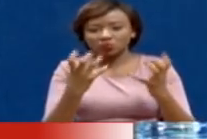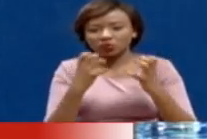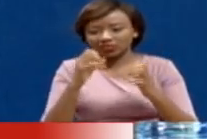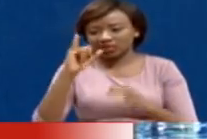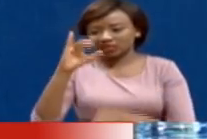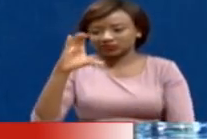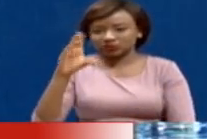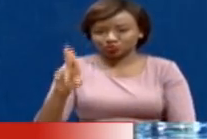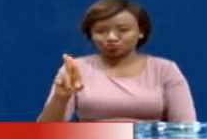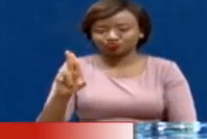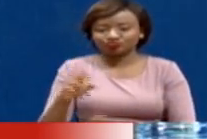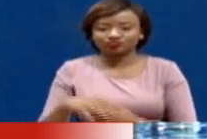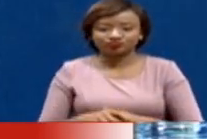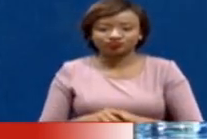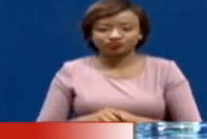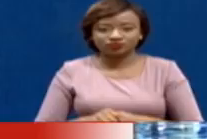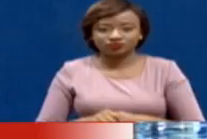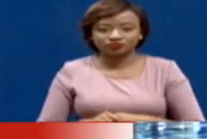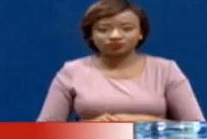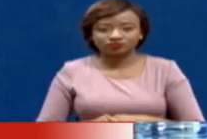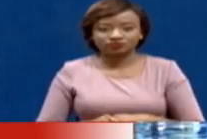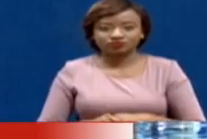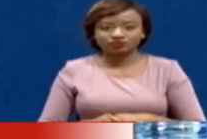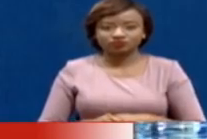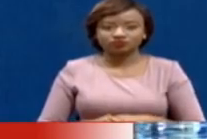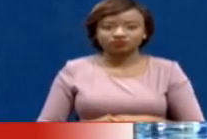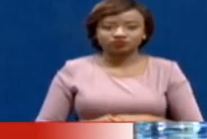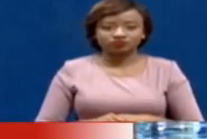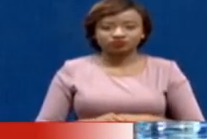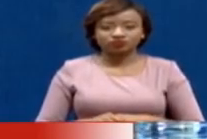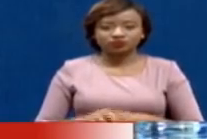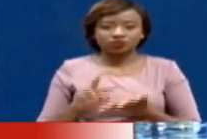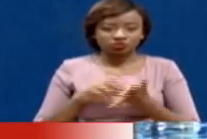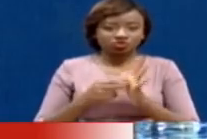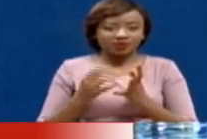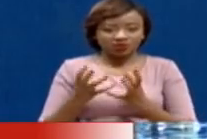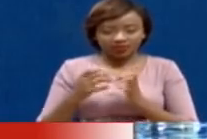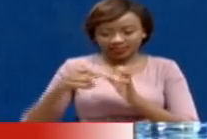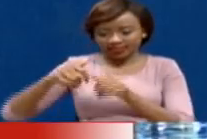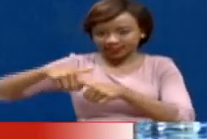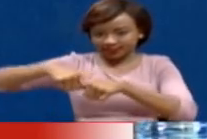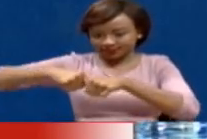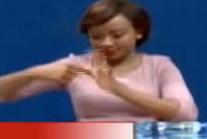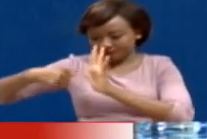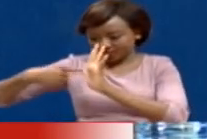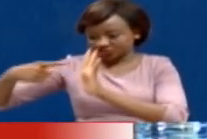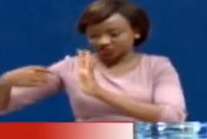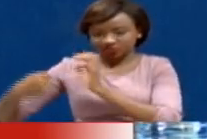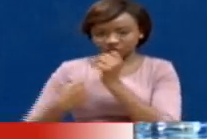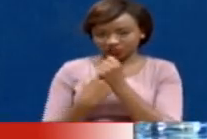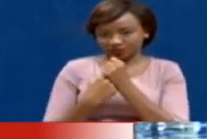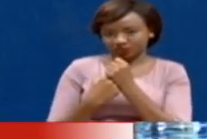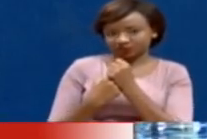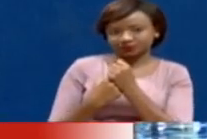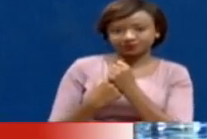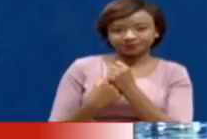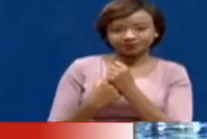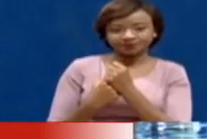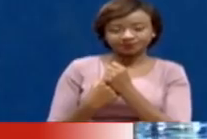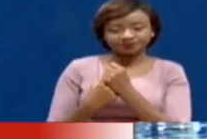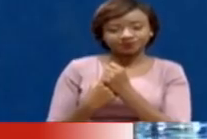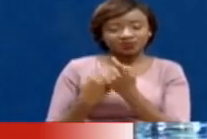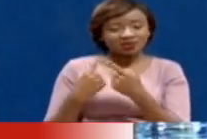critical care in ICU, therefore requiring the need of ventilator support. If